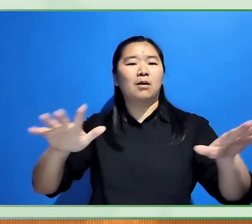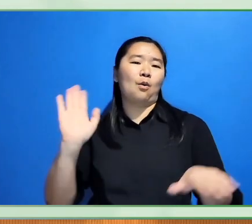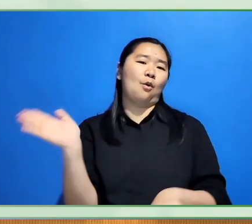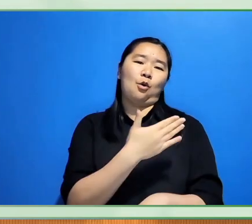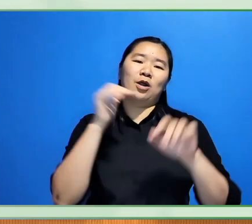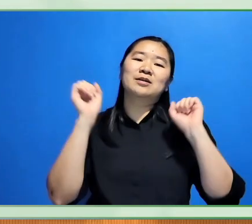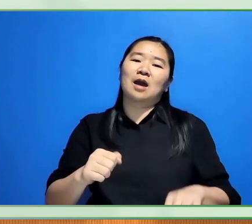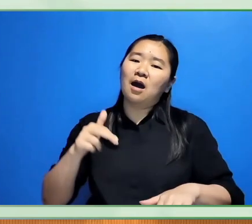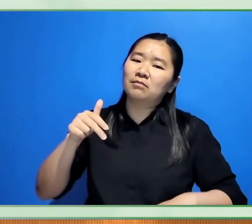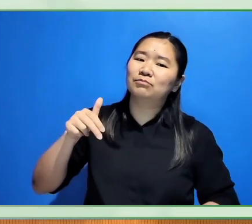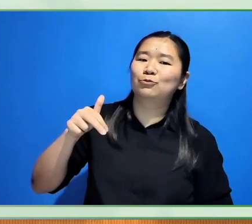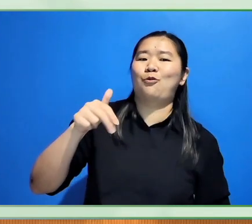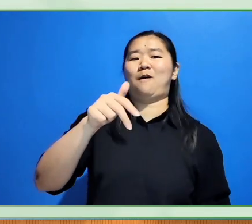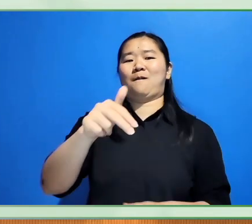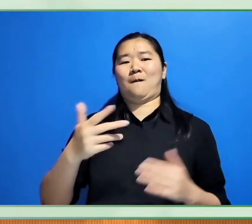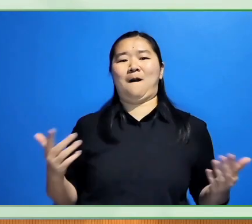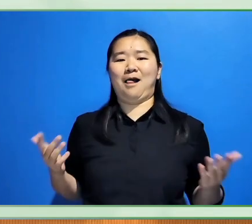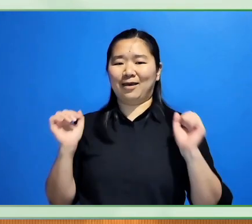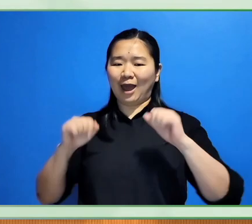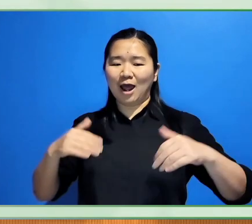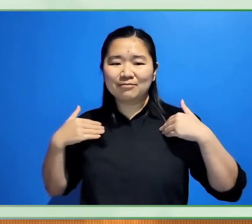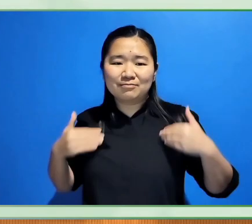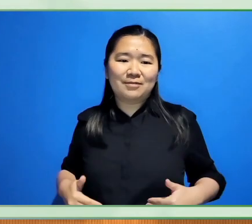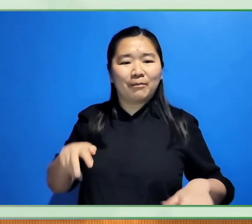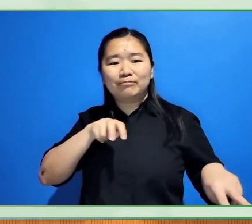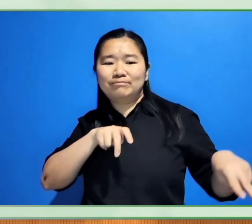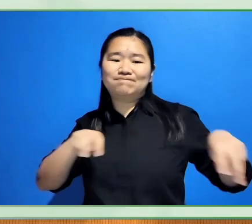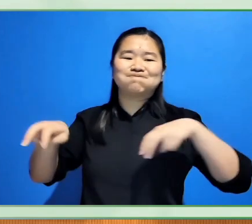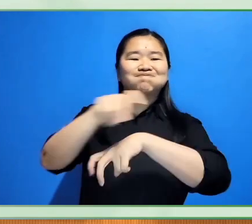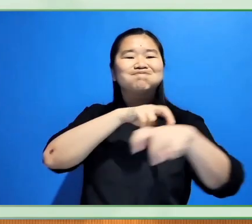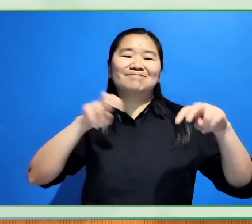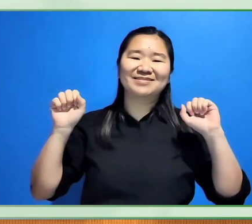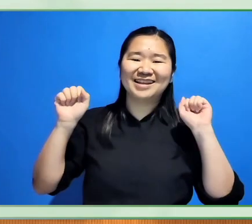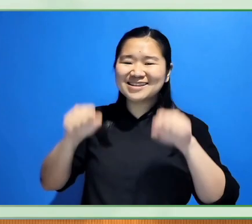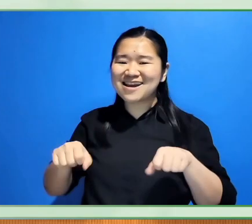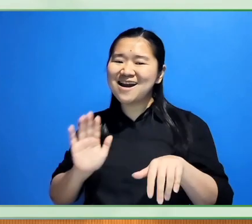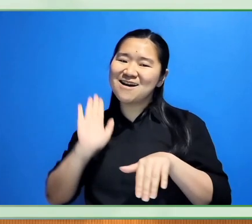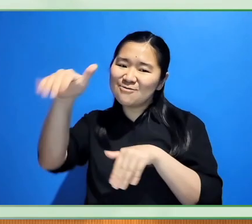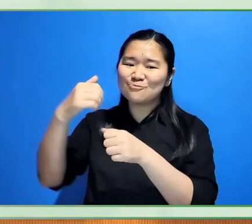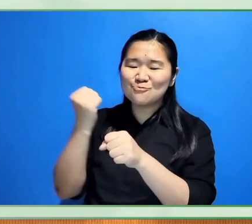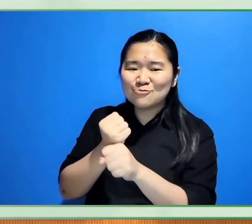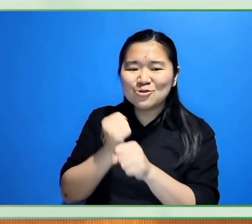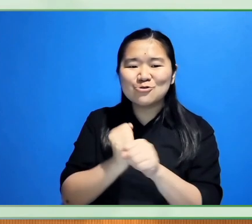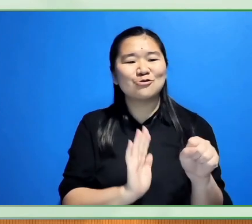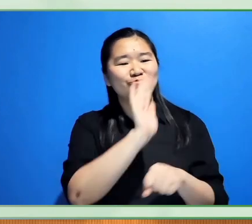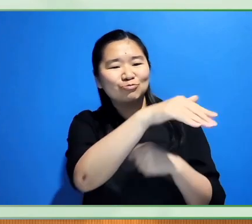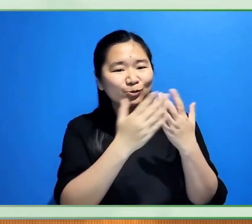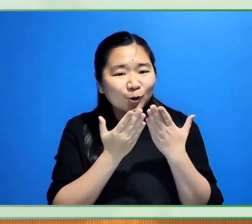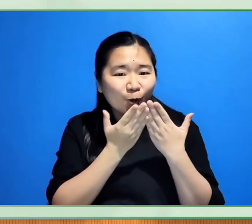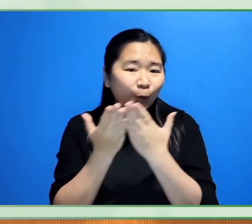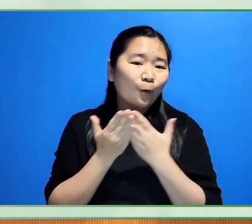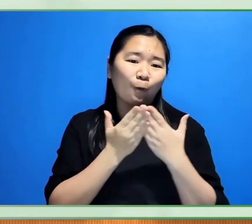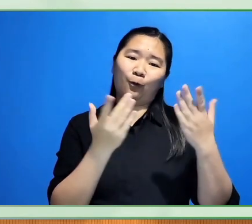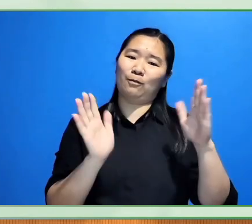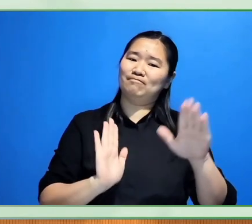disability. It also means, in the case of little Diego, in the case of little Diego here on the left, a young